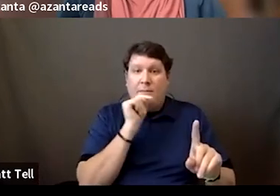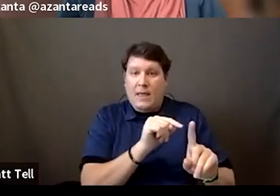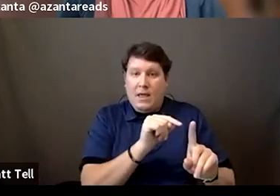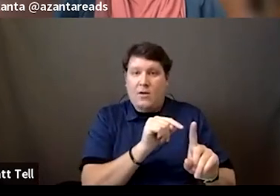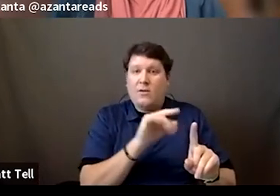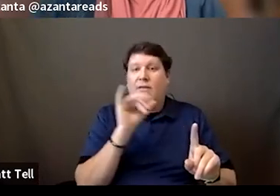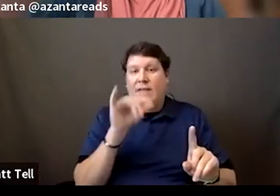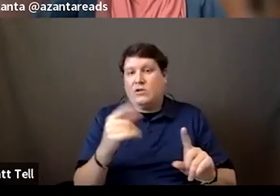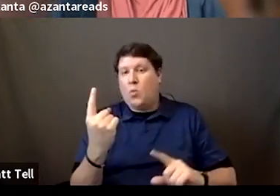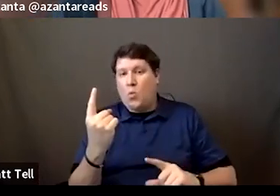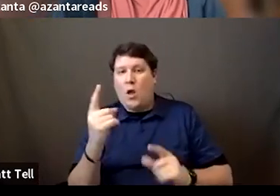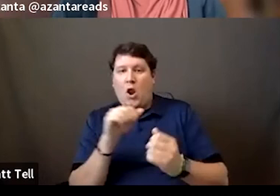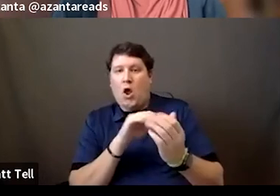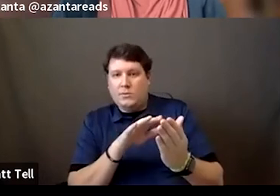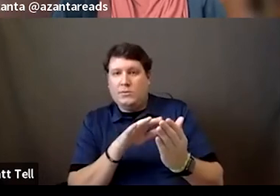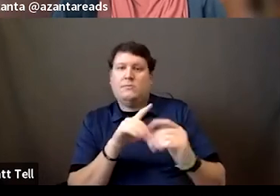to.